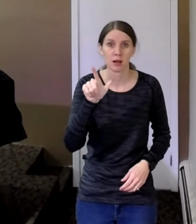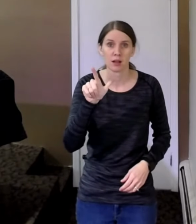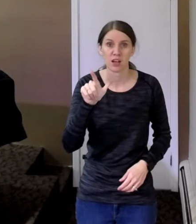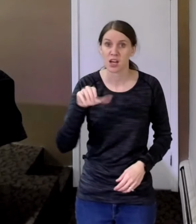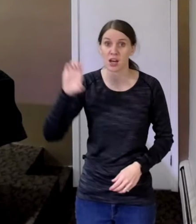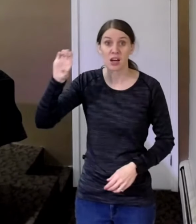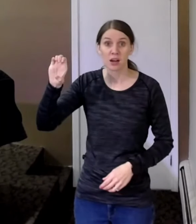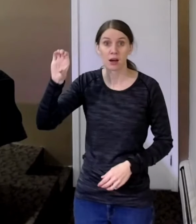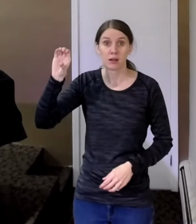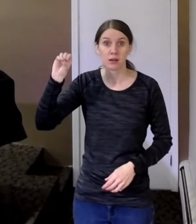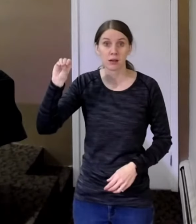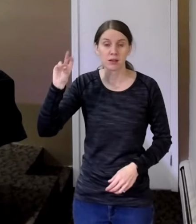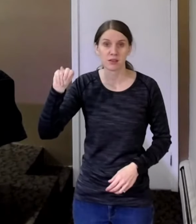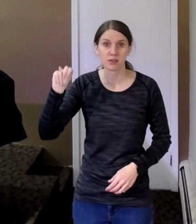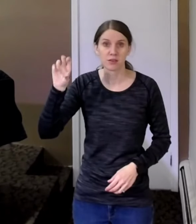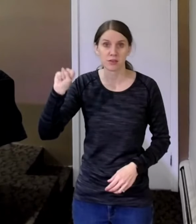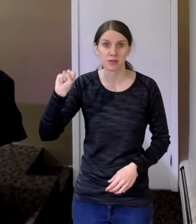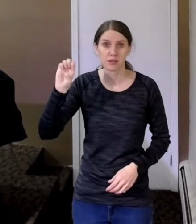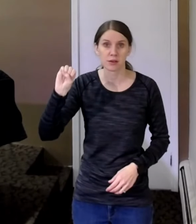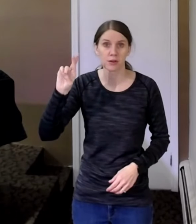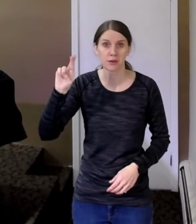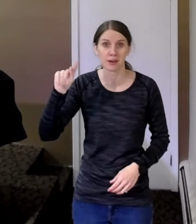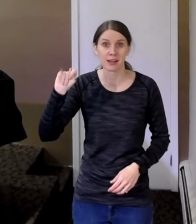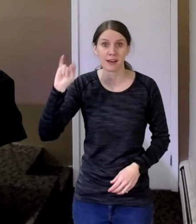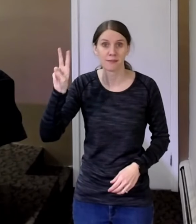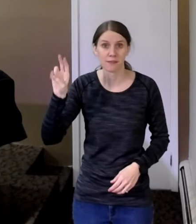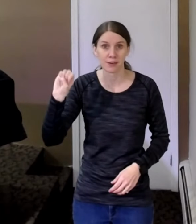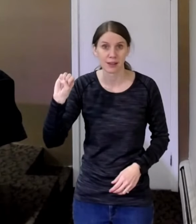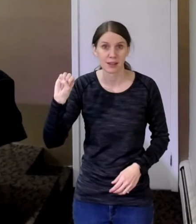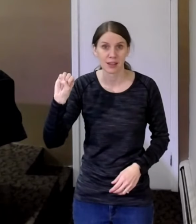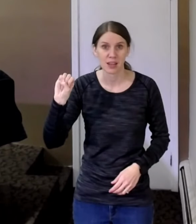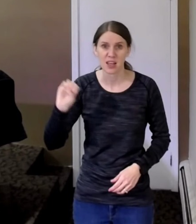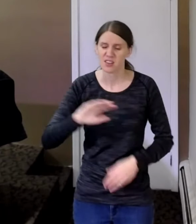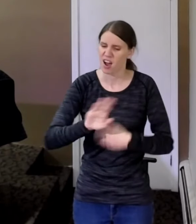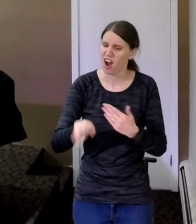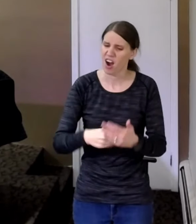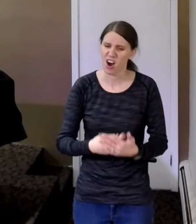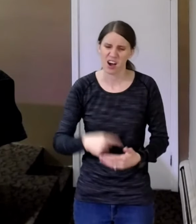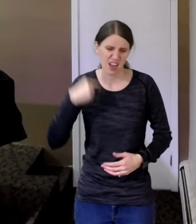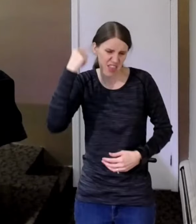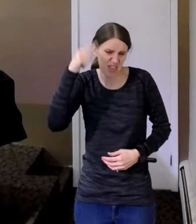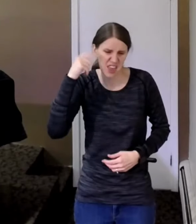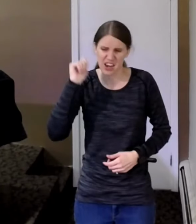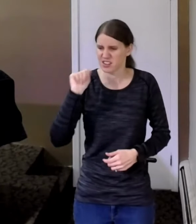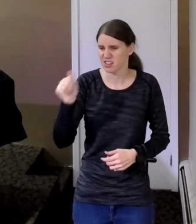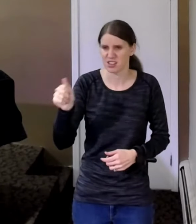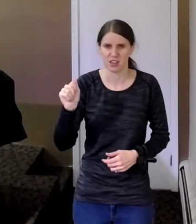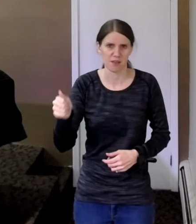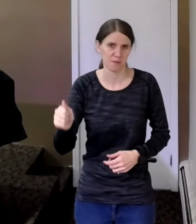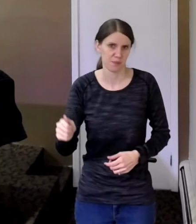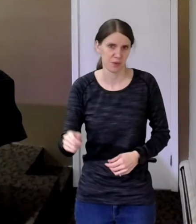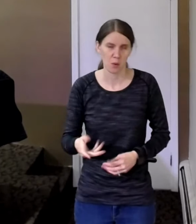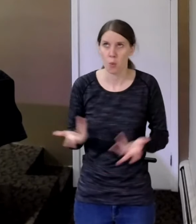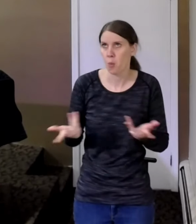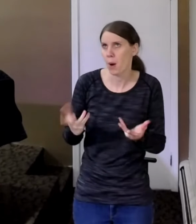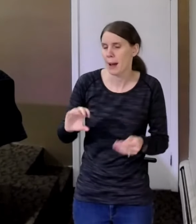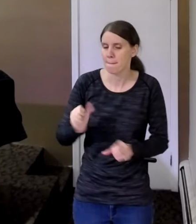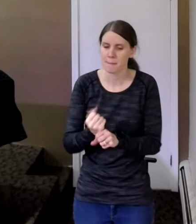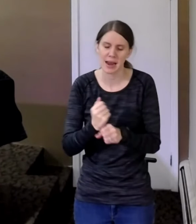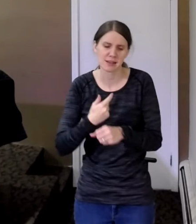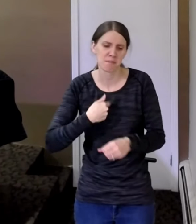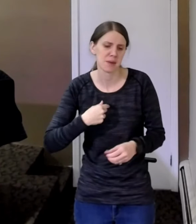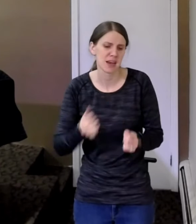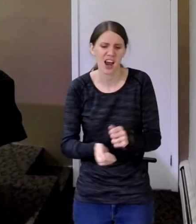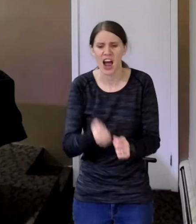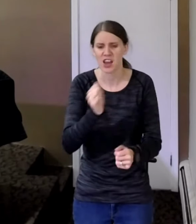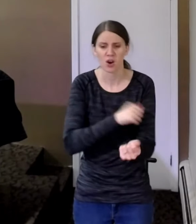it. It's all opinion. It's all from my perspective. It's all what will make me more powerful. All